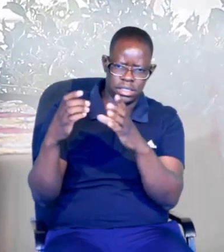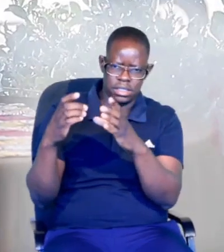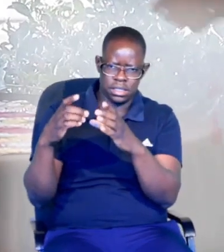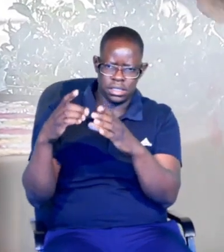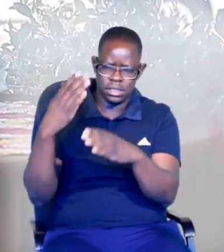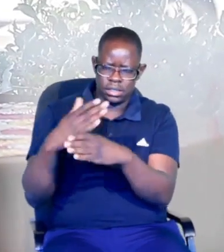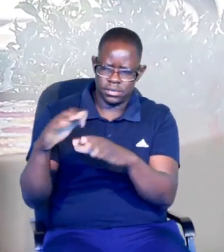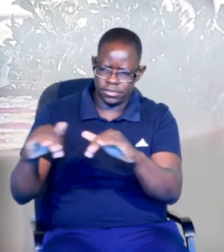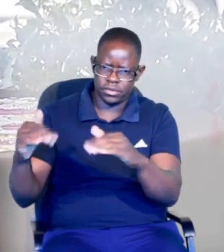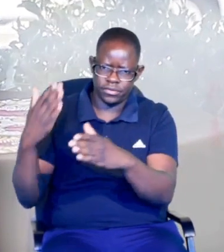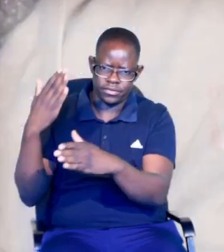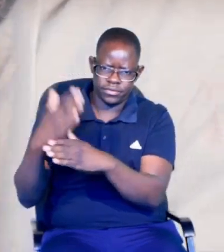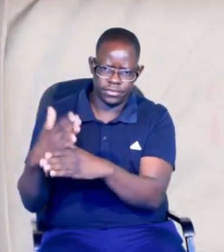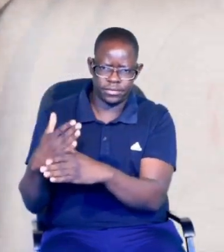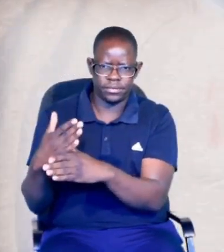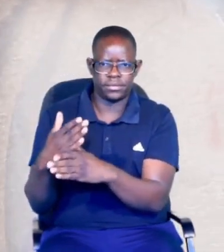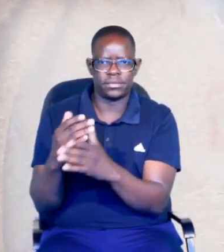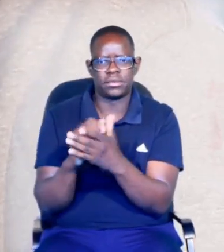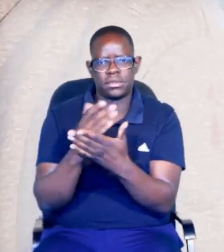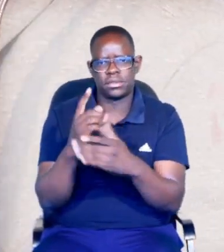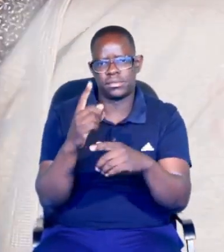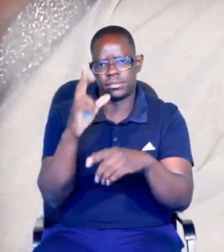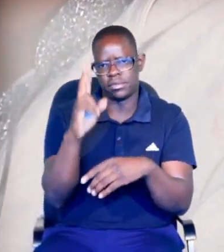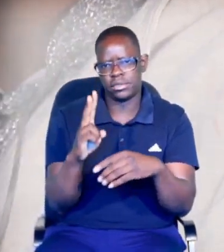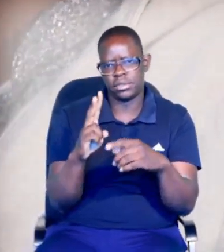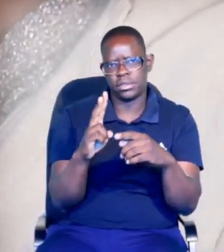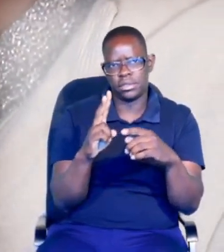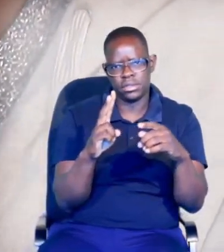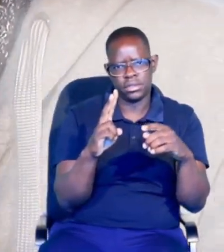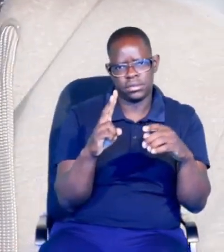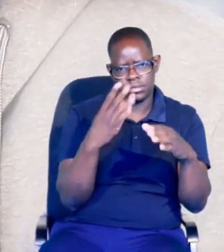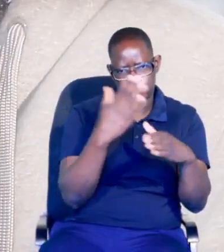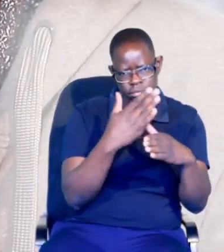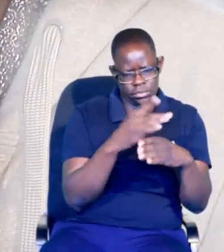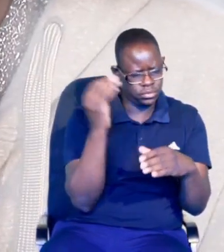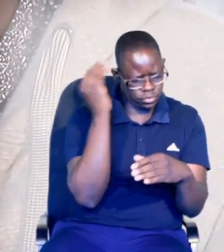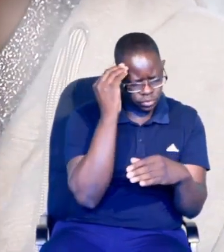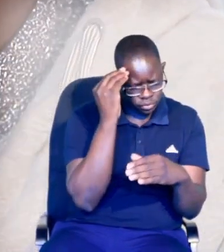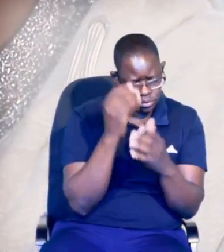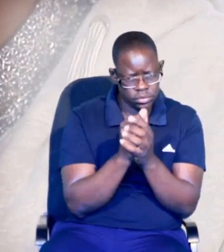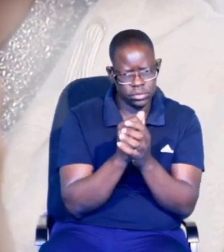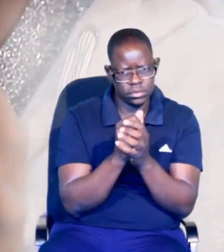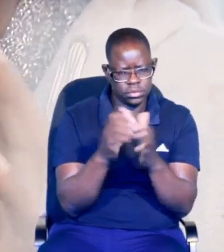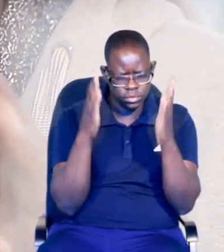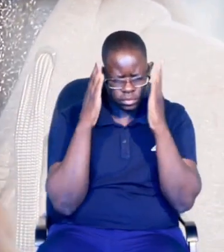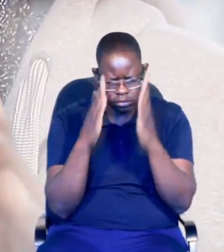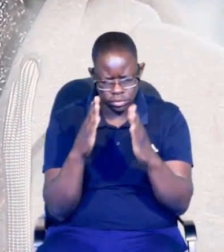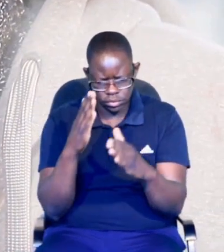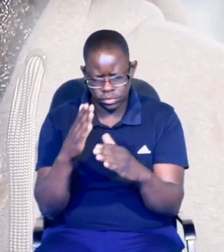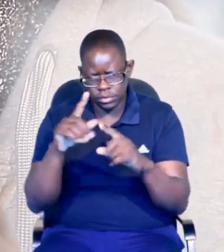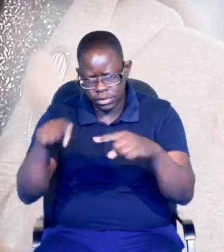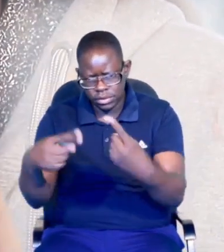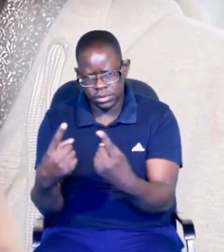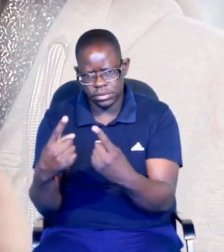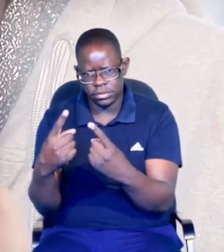There is, but I guess it's a bit silent for some people. I mean, specialization is when you do a job that you are good at, allowing you to concentrate on a specific